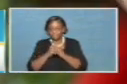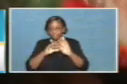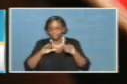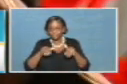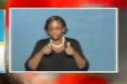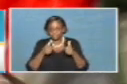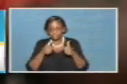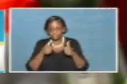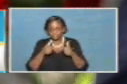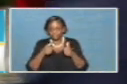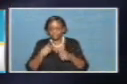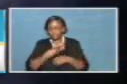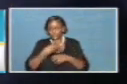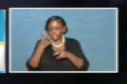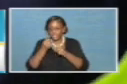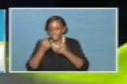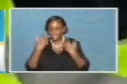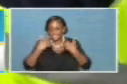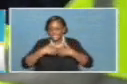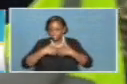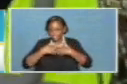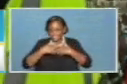get electricity